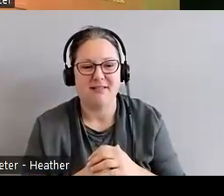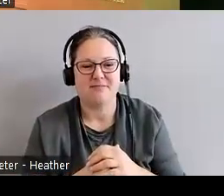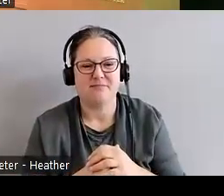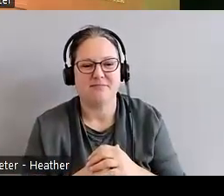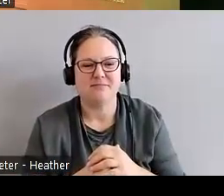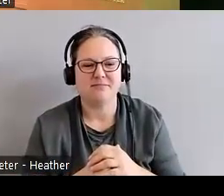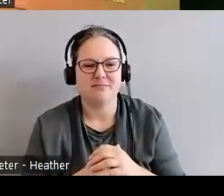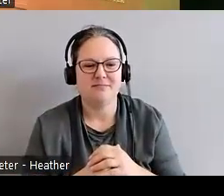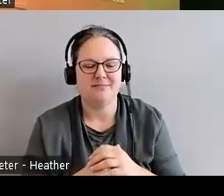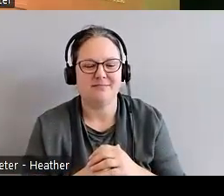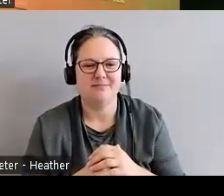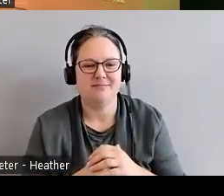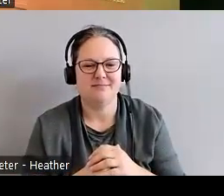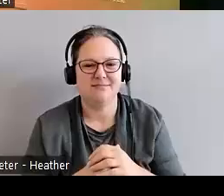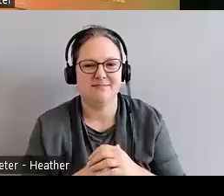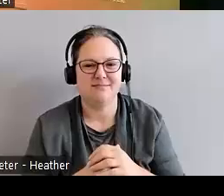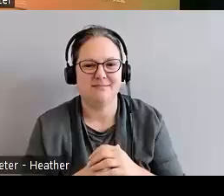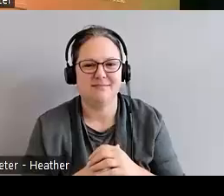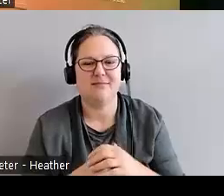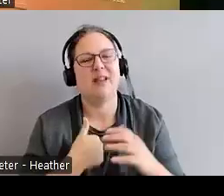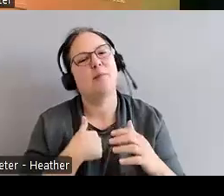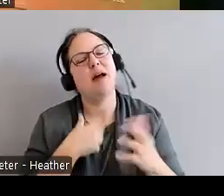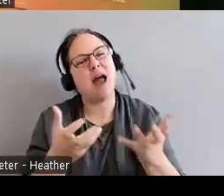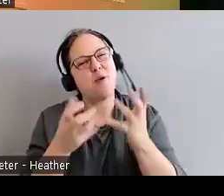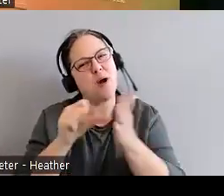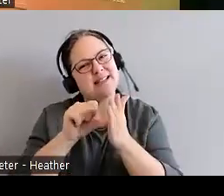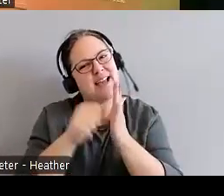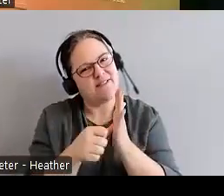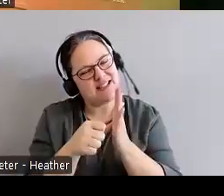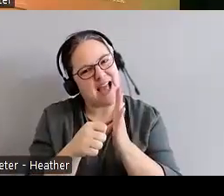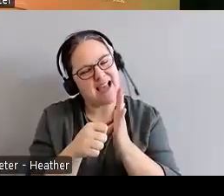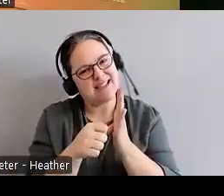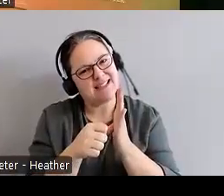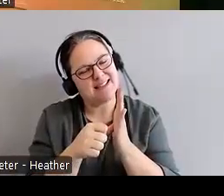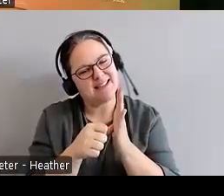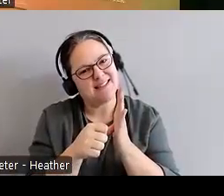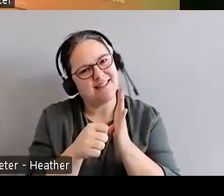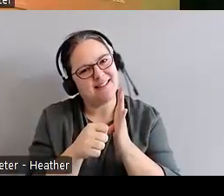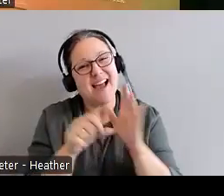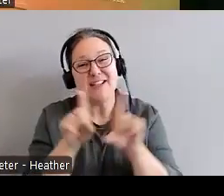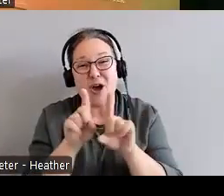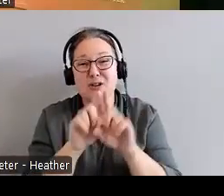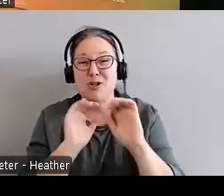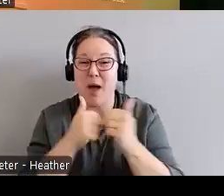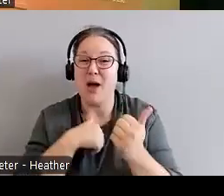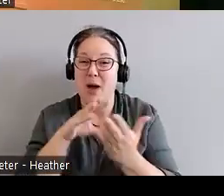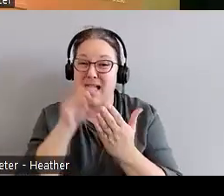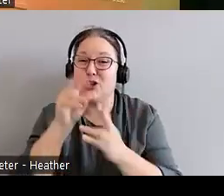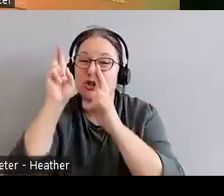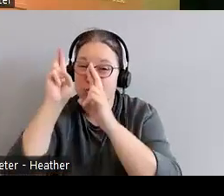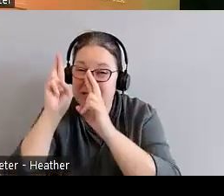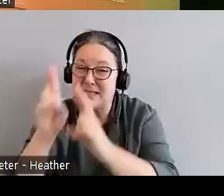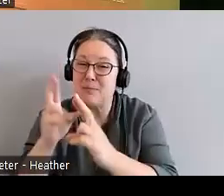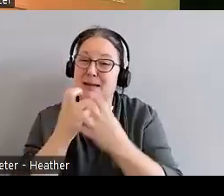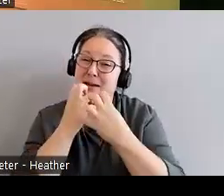But the other thing that I want to emphasize is that this is how I also learned to respect and really value